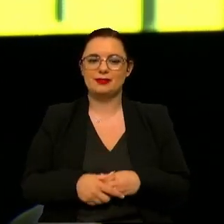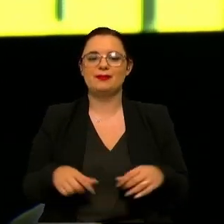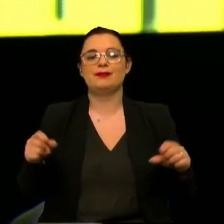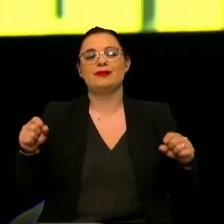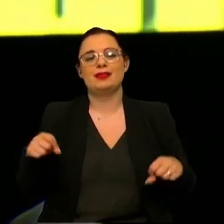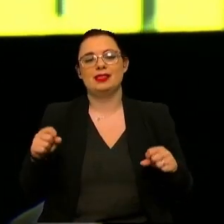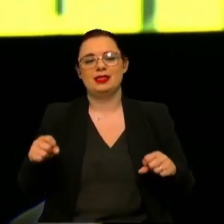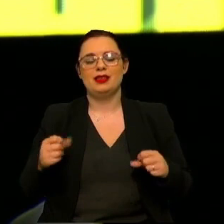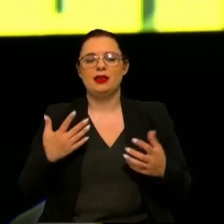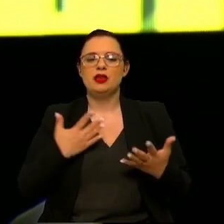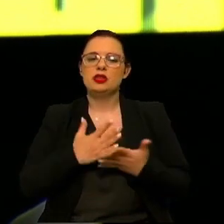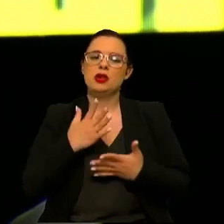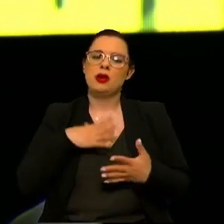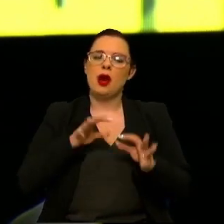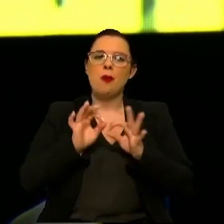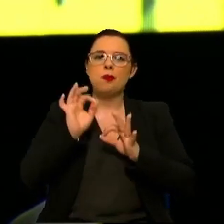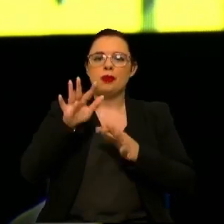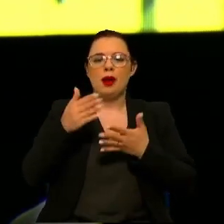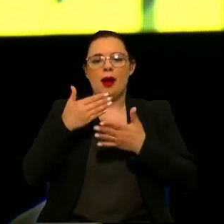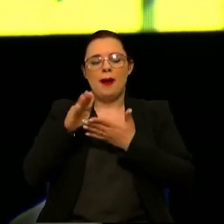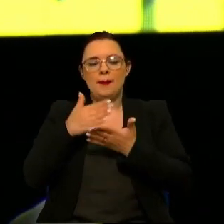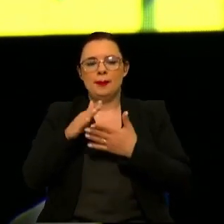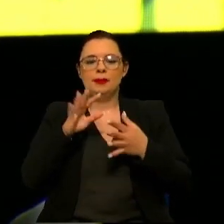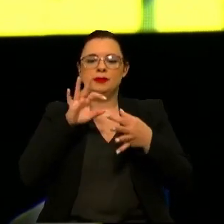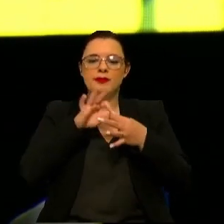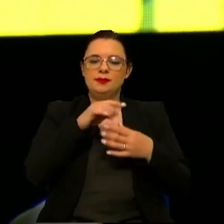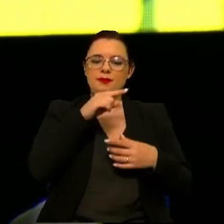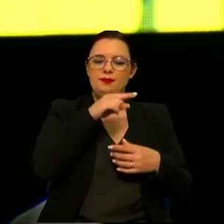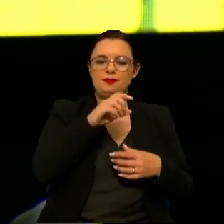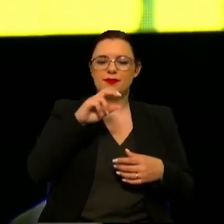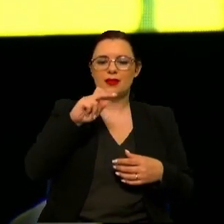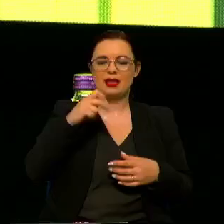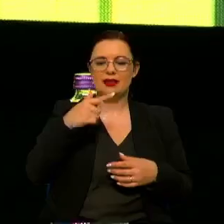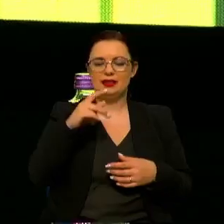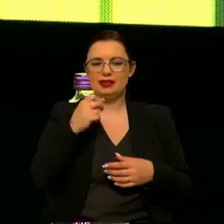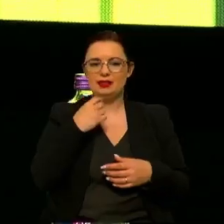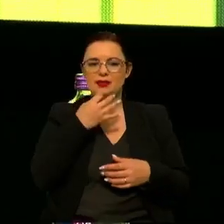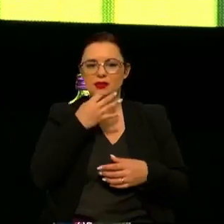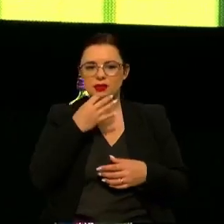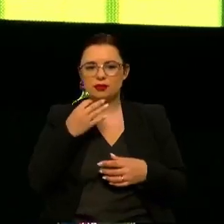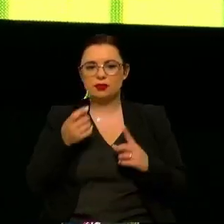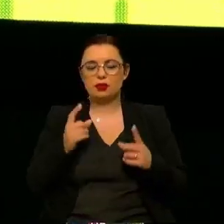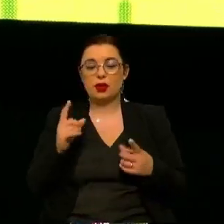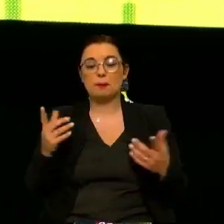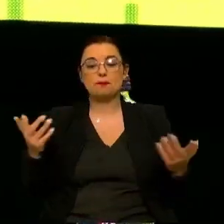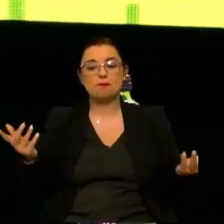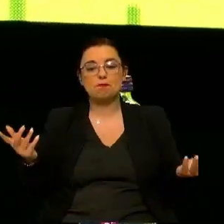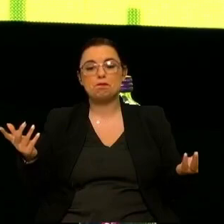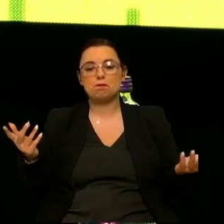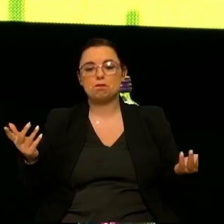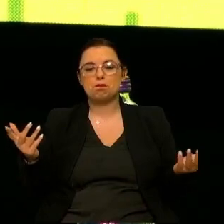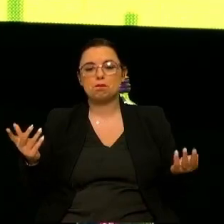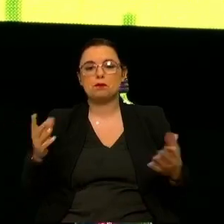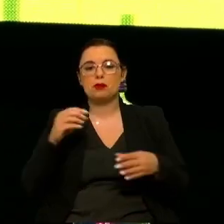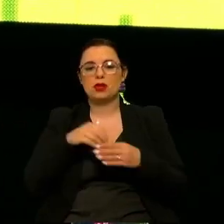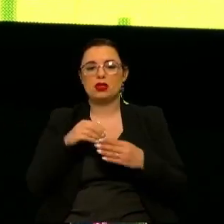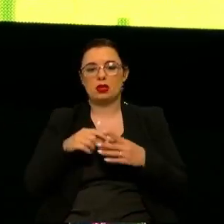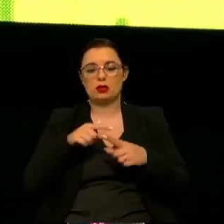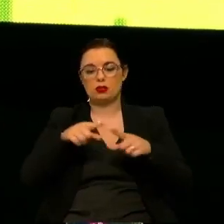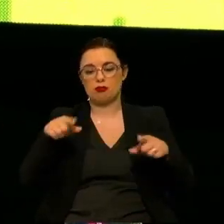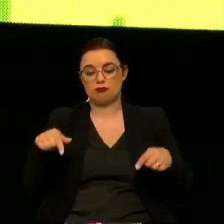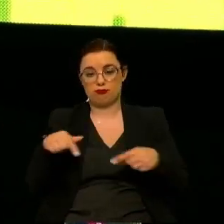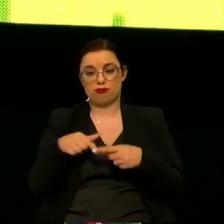development of this network? Yes, of course. Can I make a comment to Katarina's previous